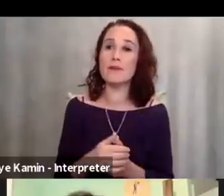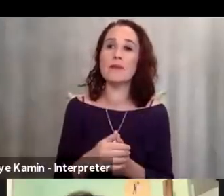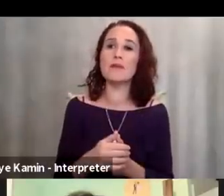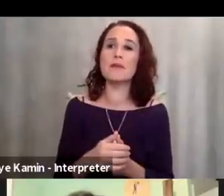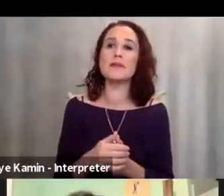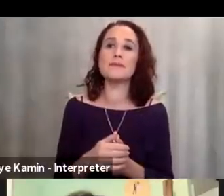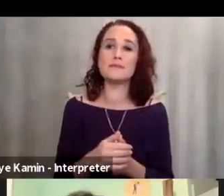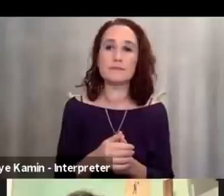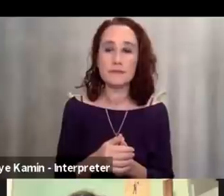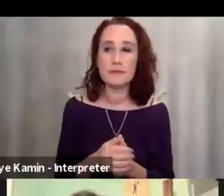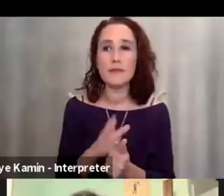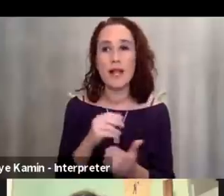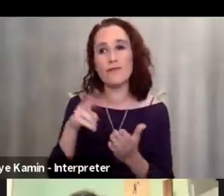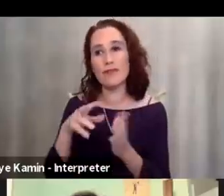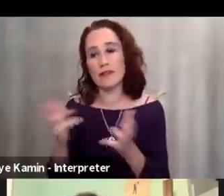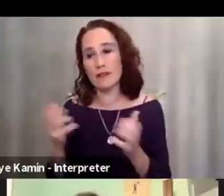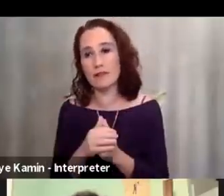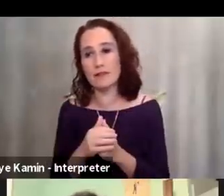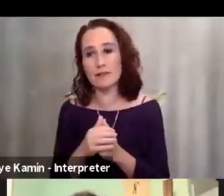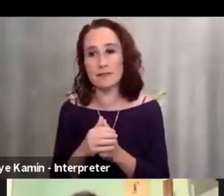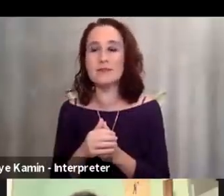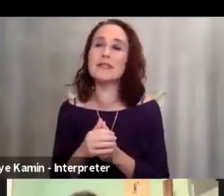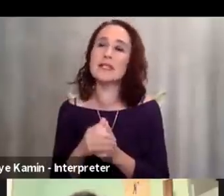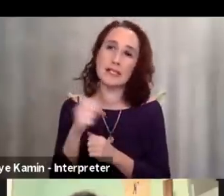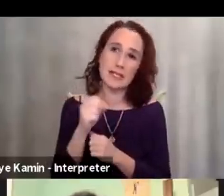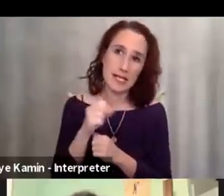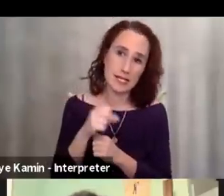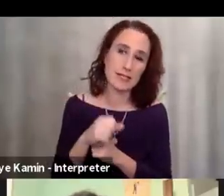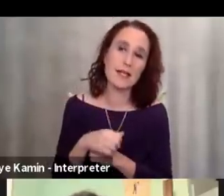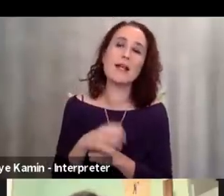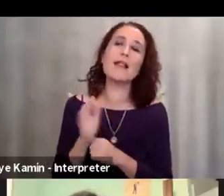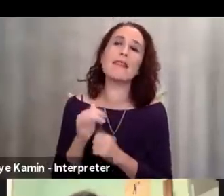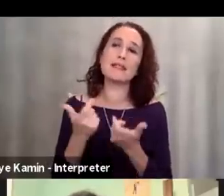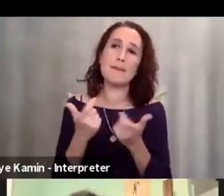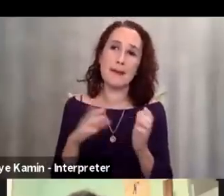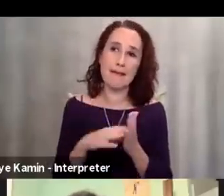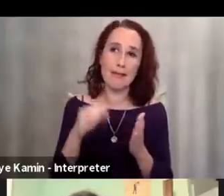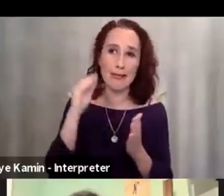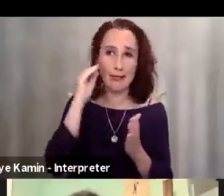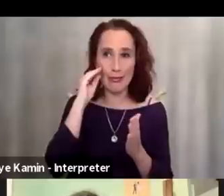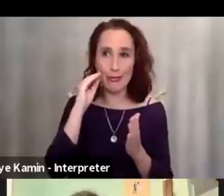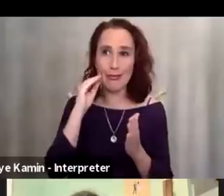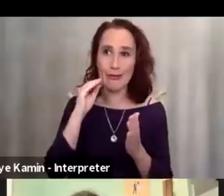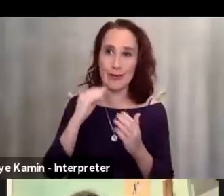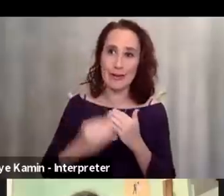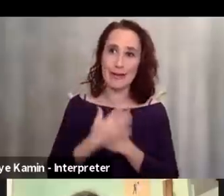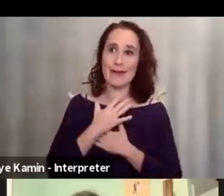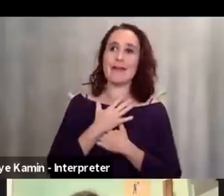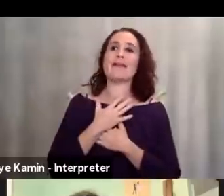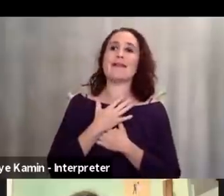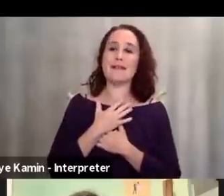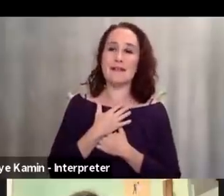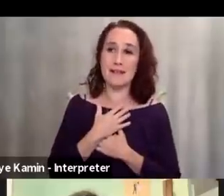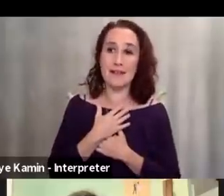to reading a lot. So I definitely think that was one of the biggest learning curves for me, was just how much I had to learn to get the idea in